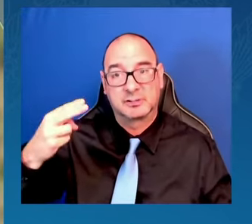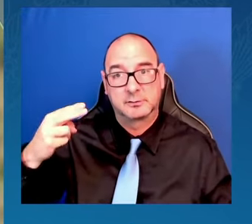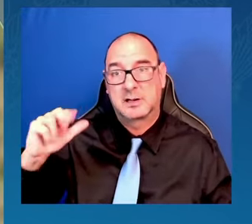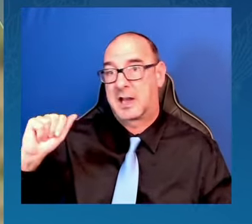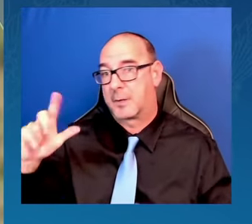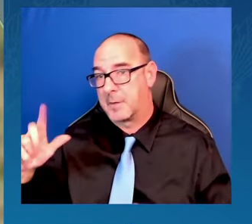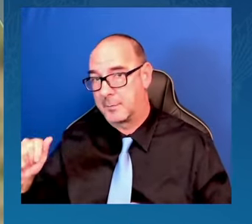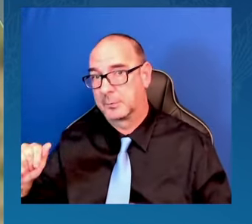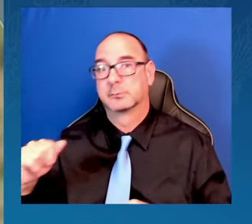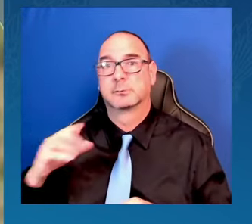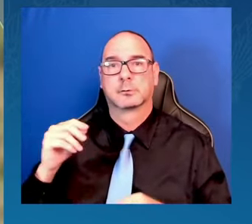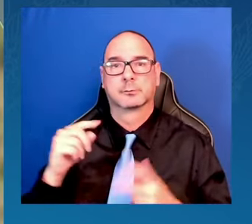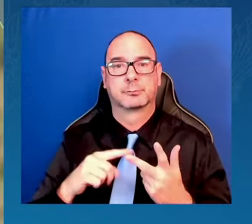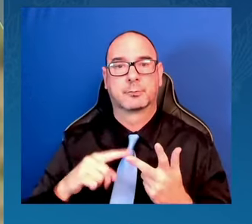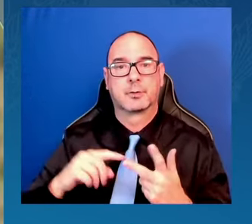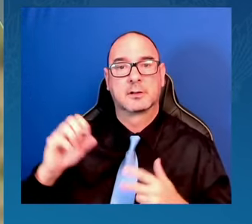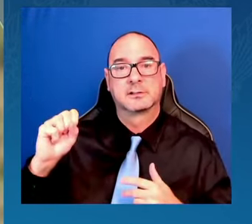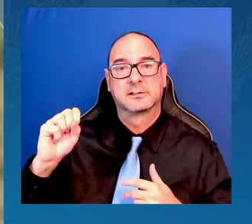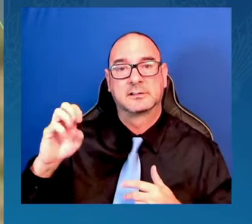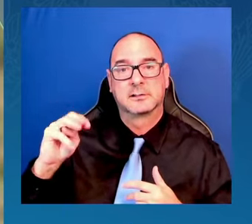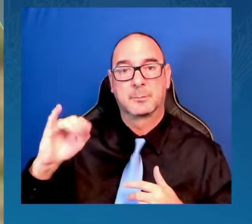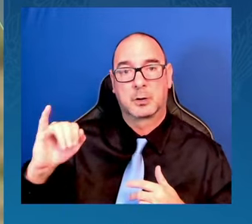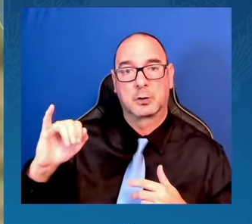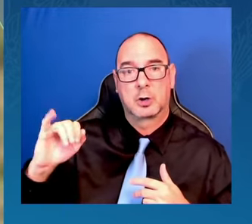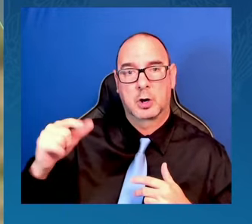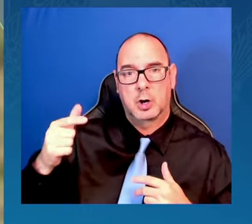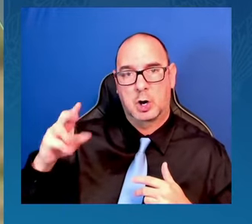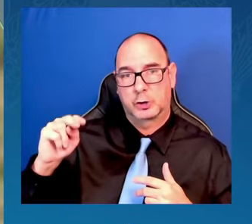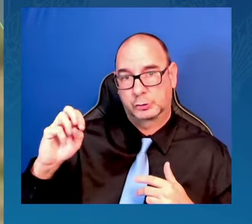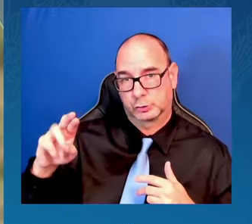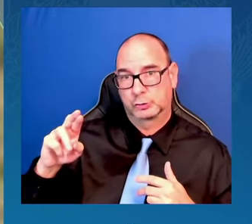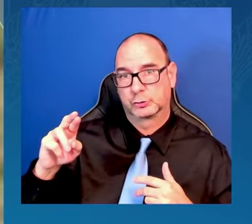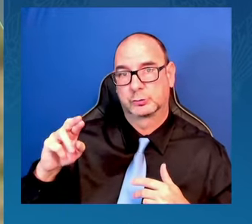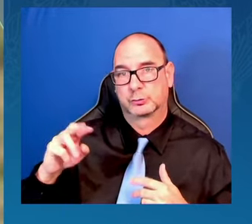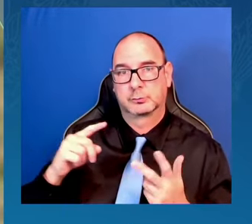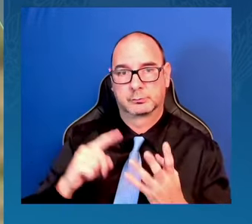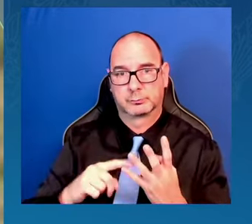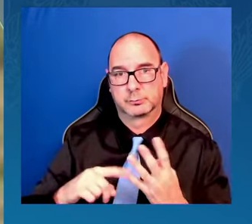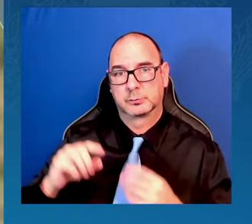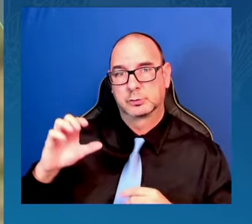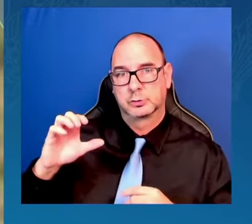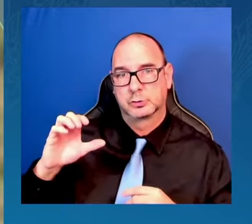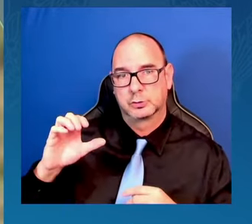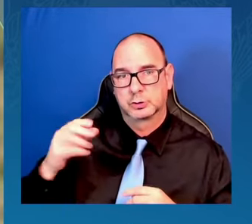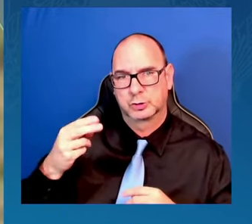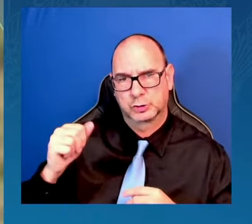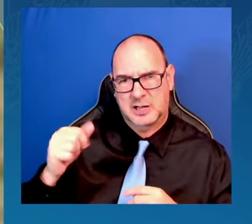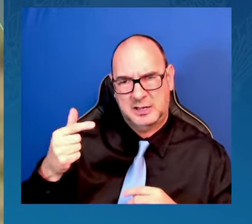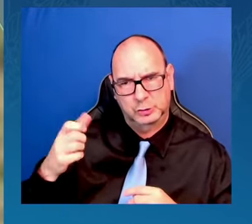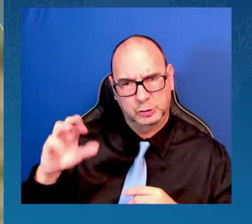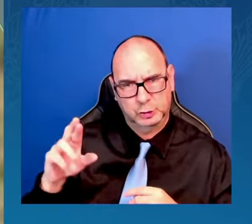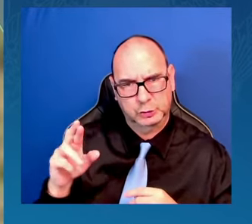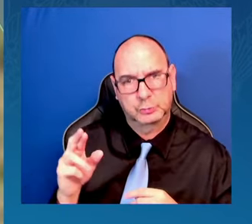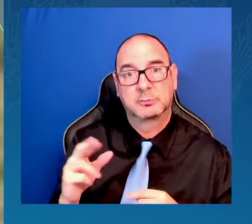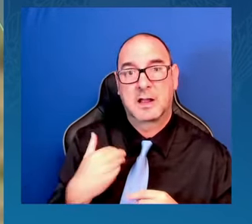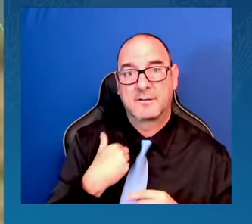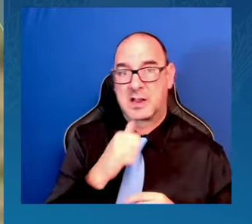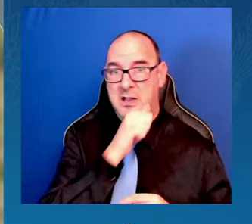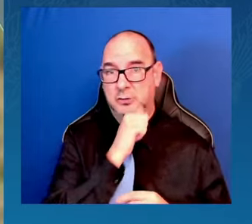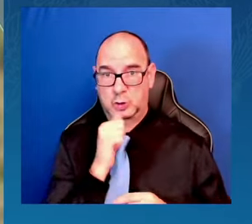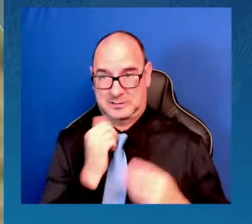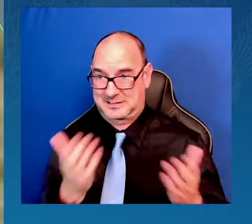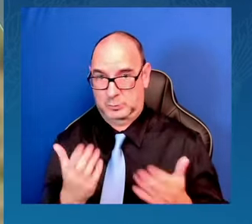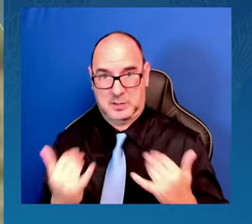Chandler. So Arizona, I'm here today because this project demonstrates a